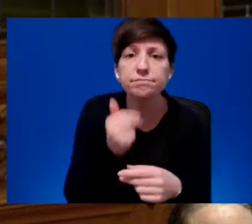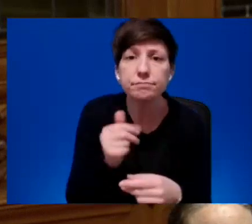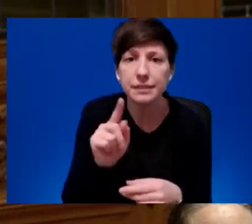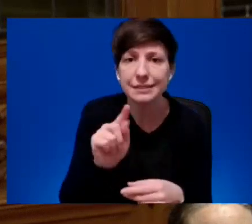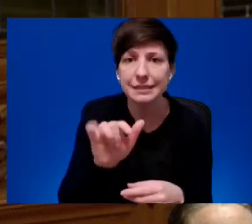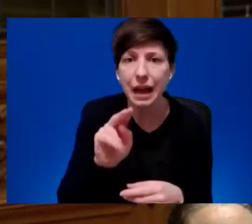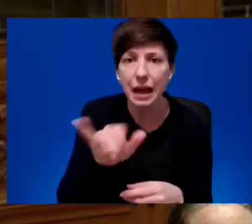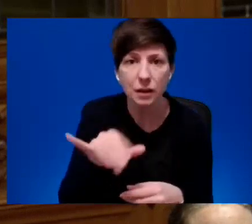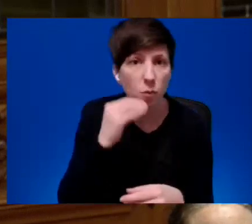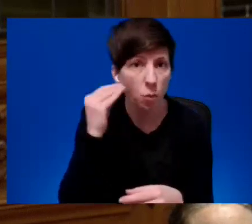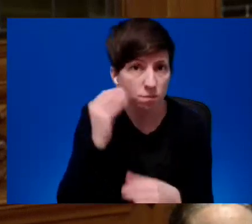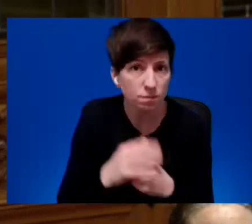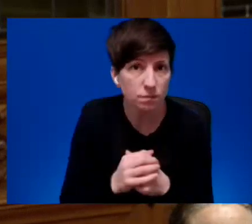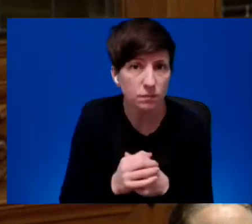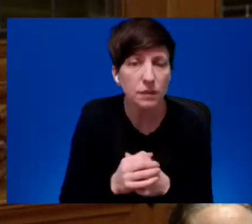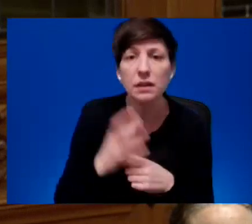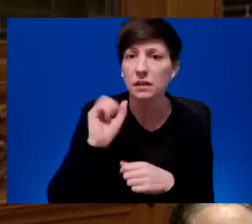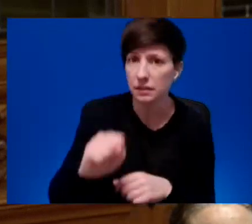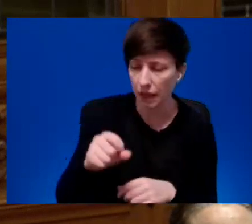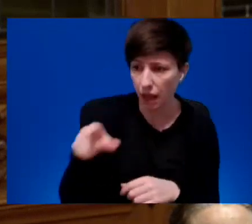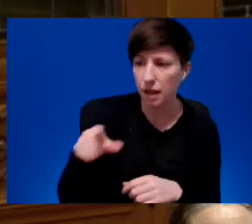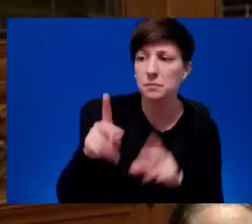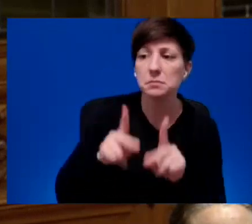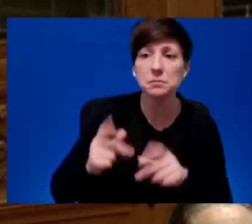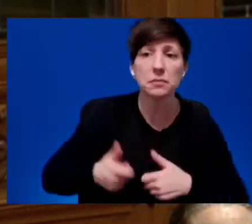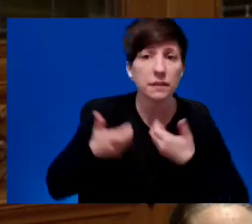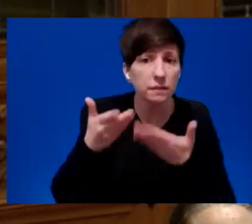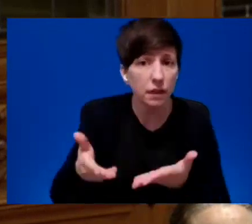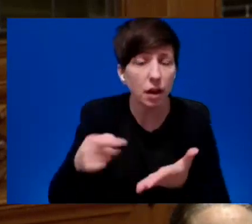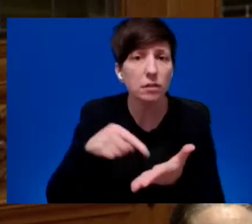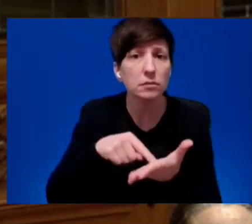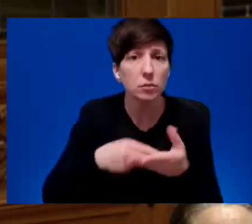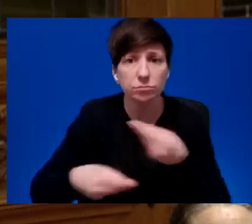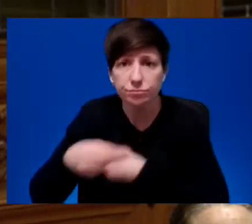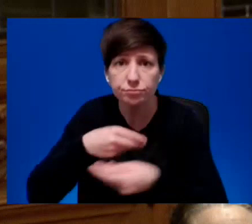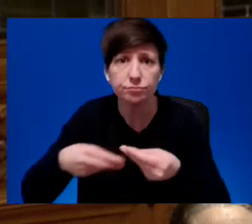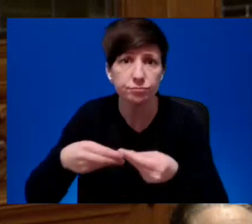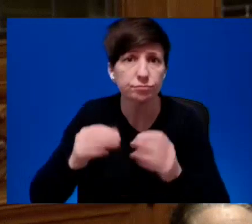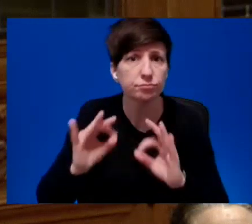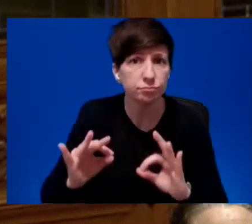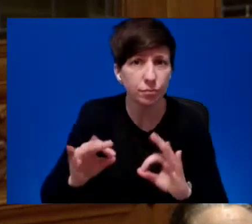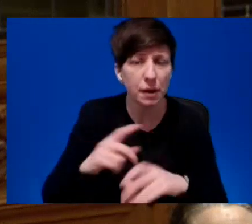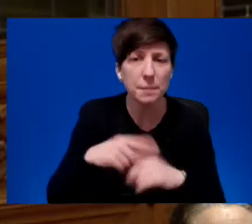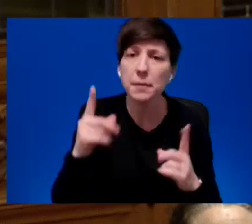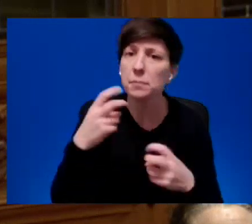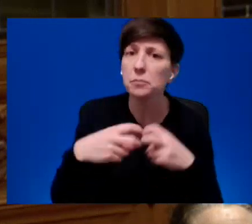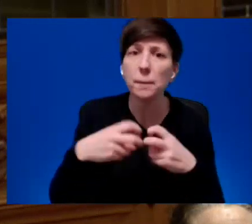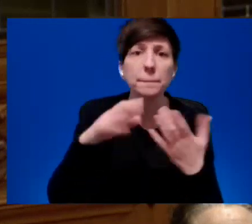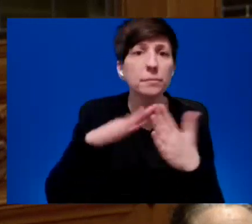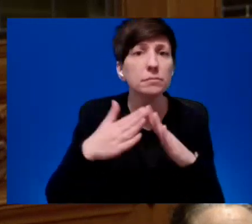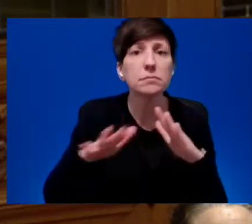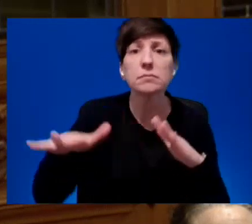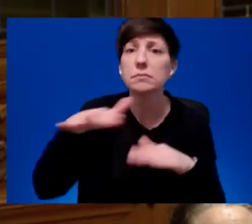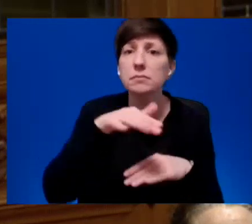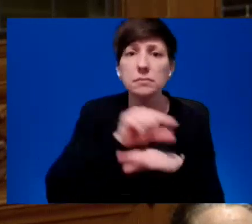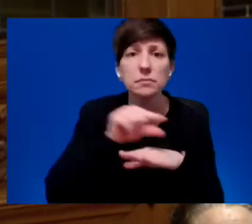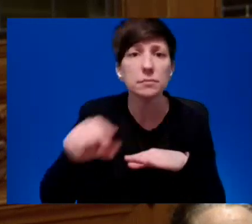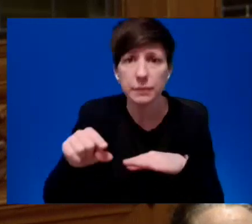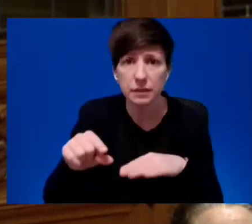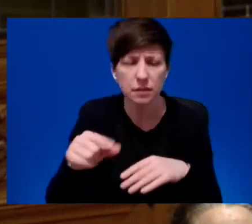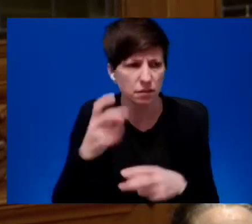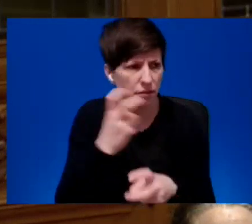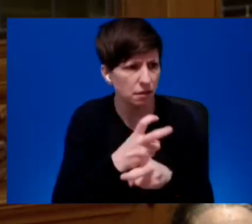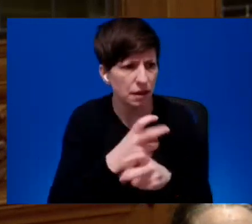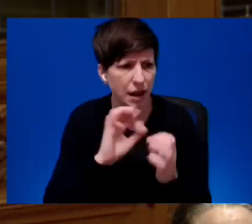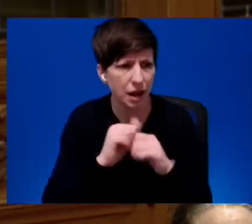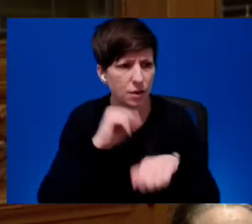out of reach. Unfortunately, local governments are challenged with how to zone for tiny homes. As a result, people living in